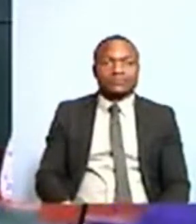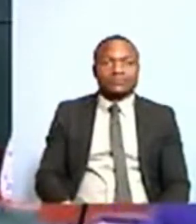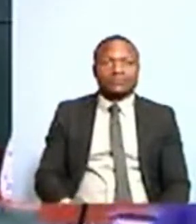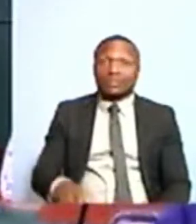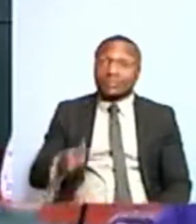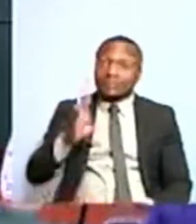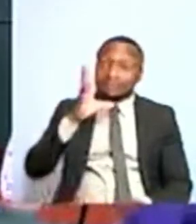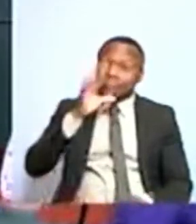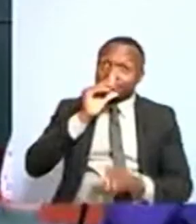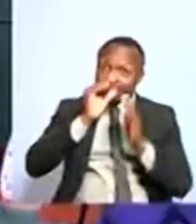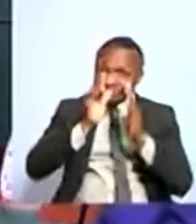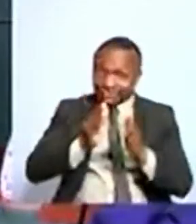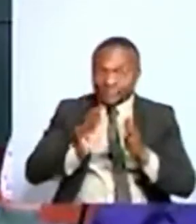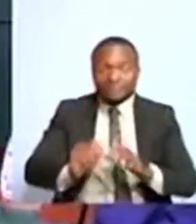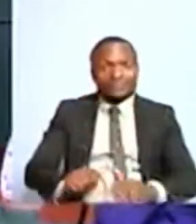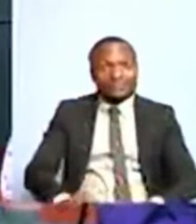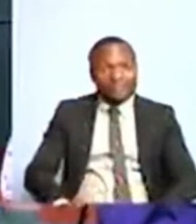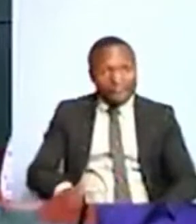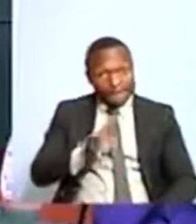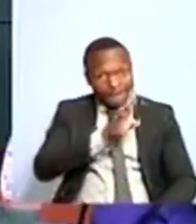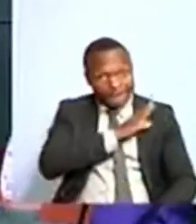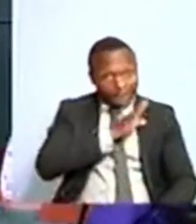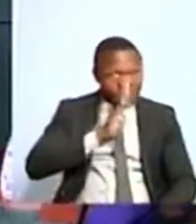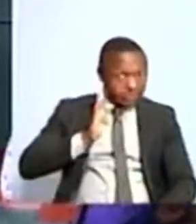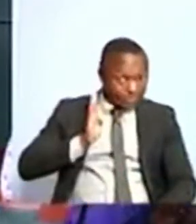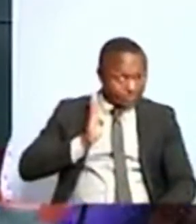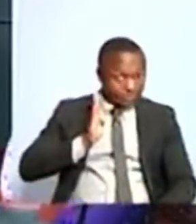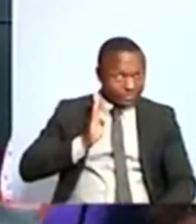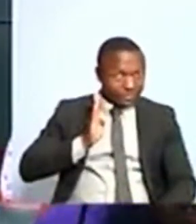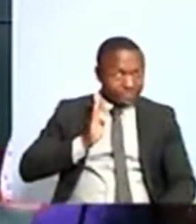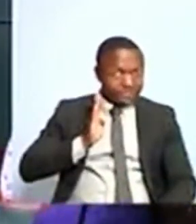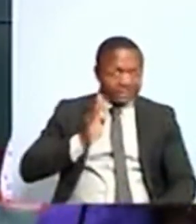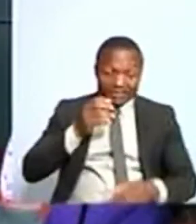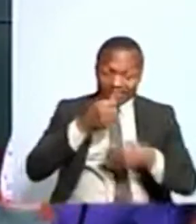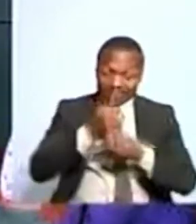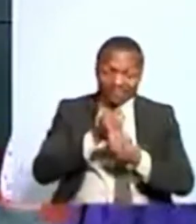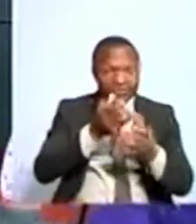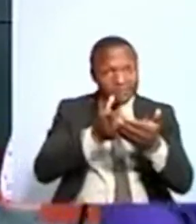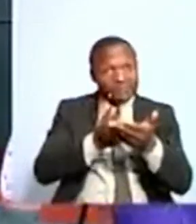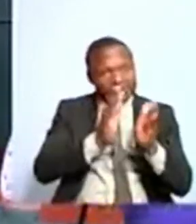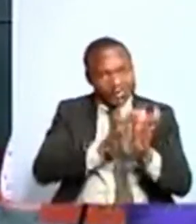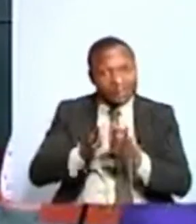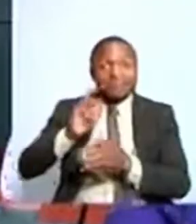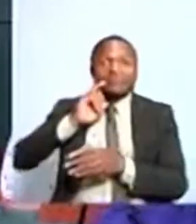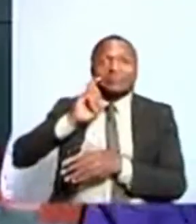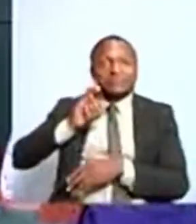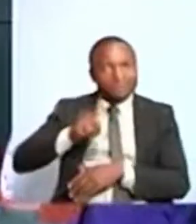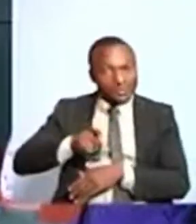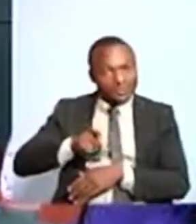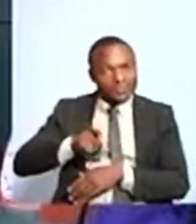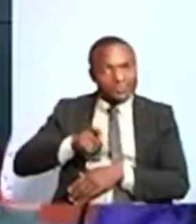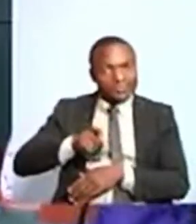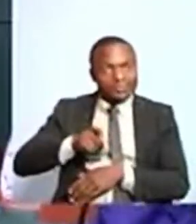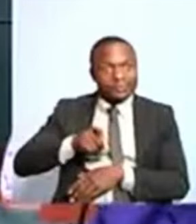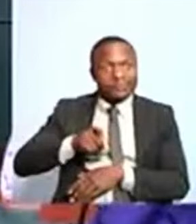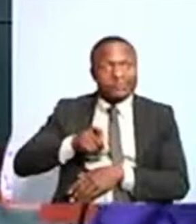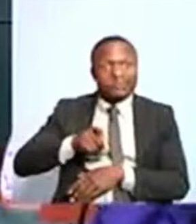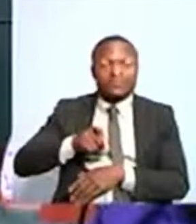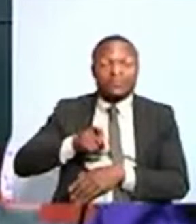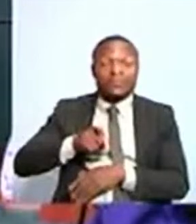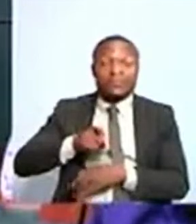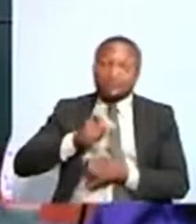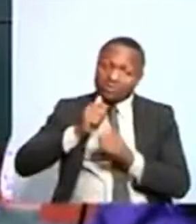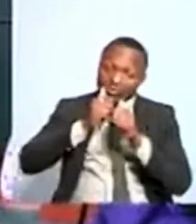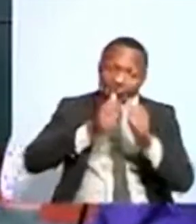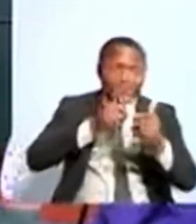Mr. Speaker, the board, as it makes these plans, they must be in consonant with what